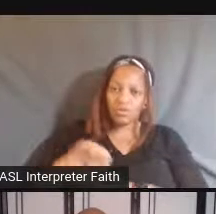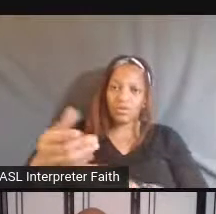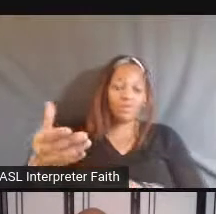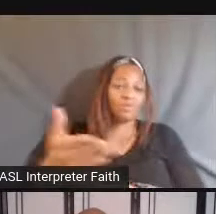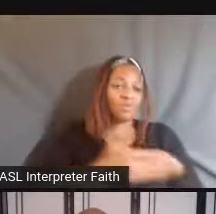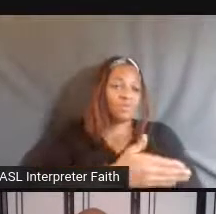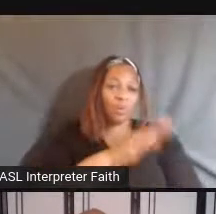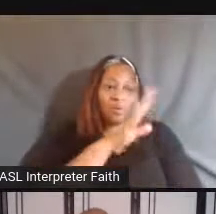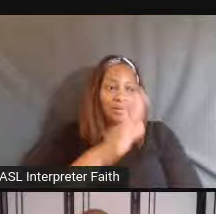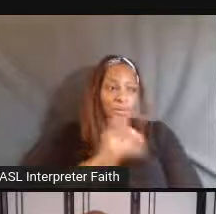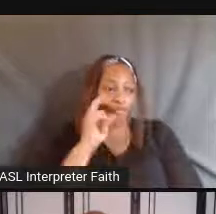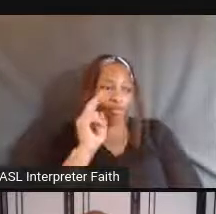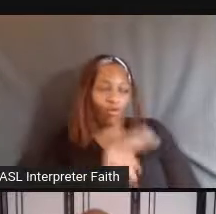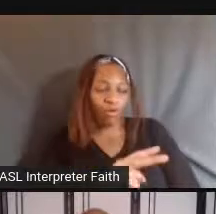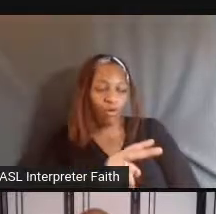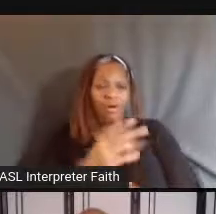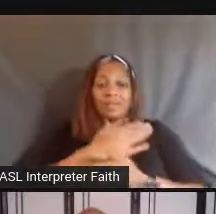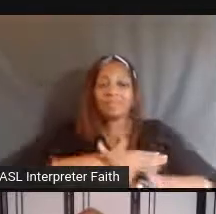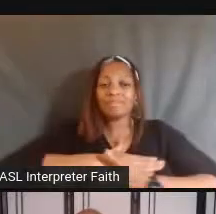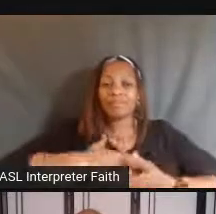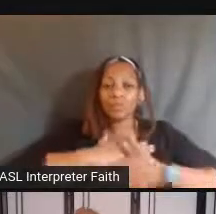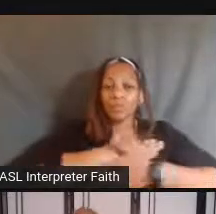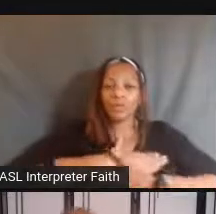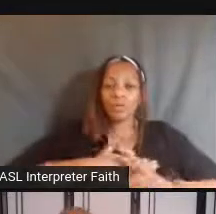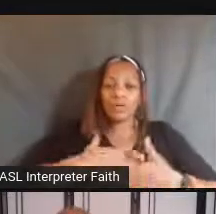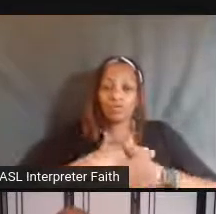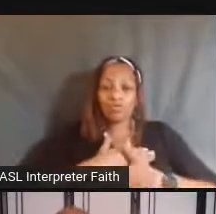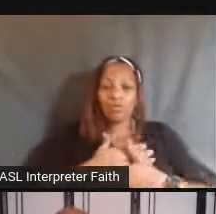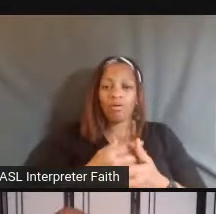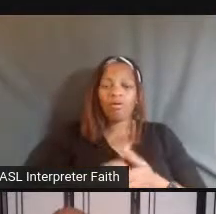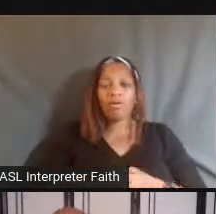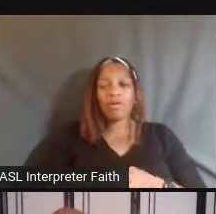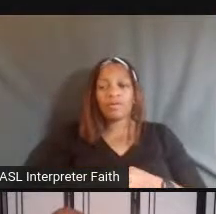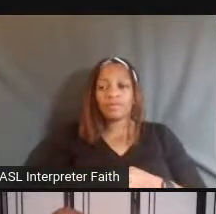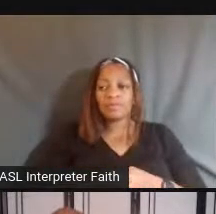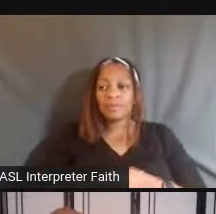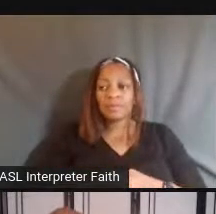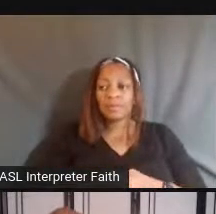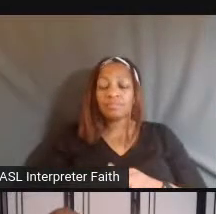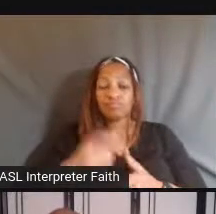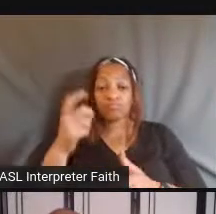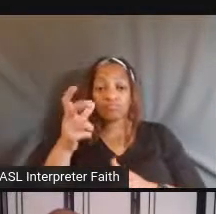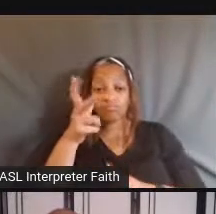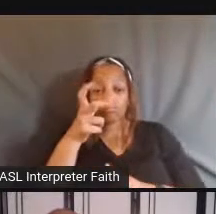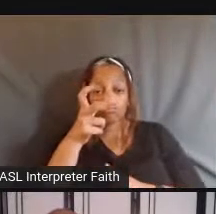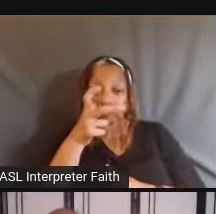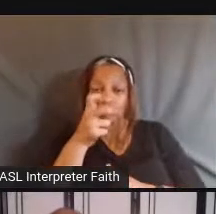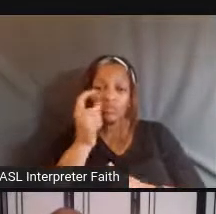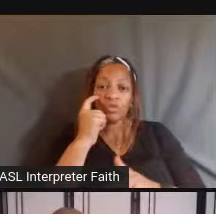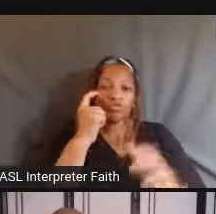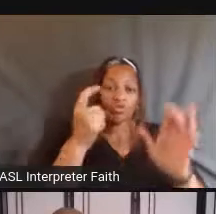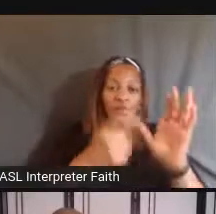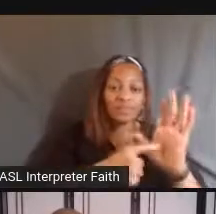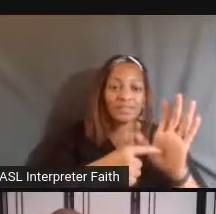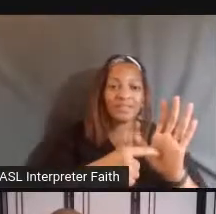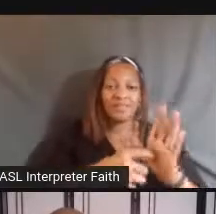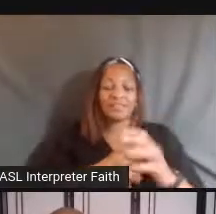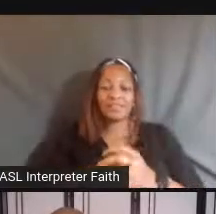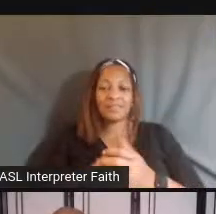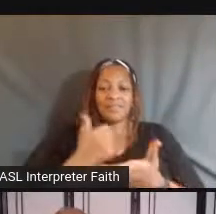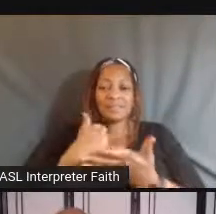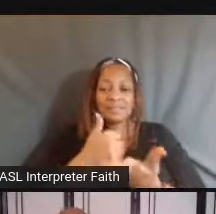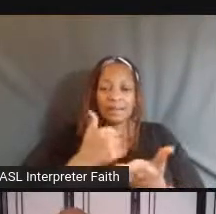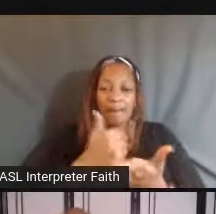before. Appreciate. Learn to hear and recognize, to help,